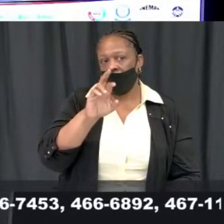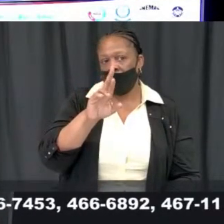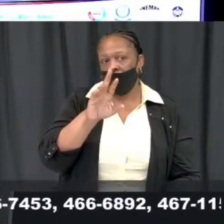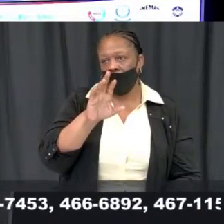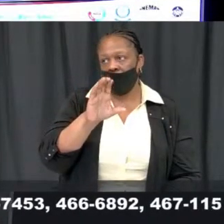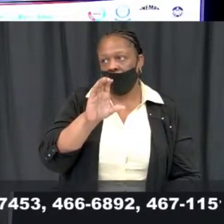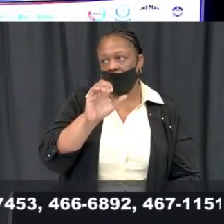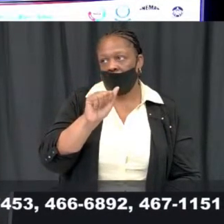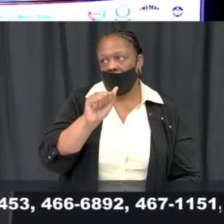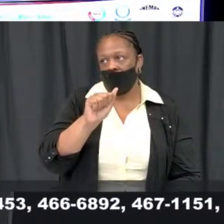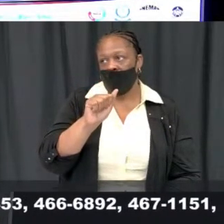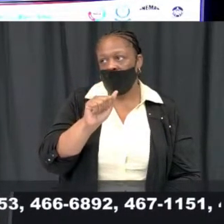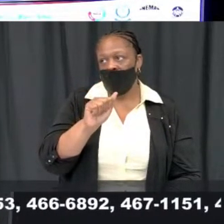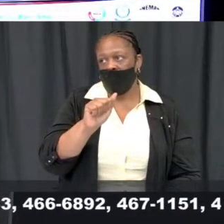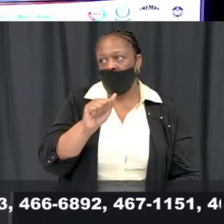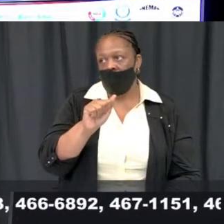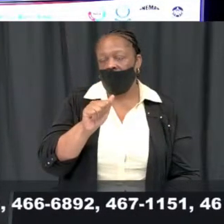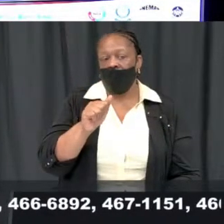strain of